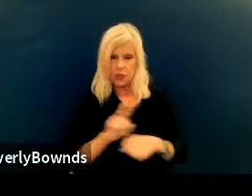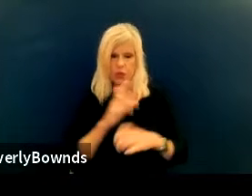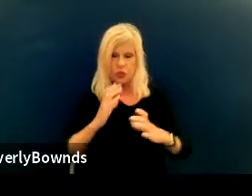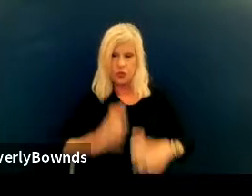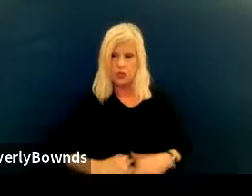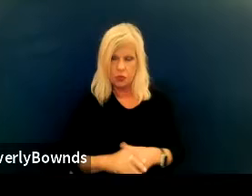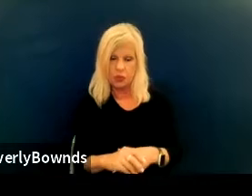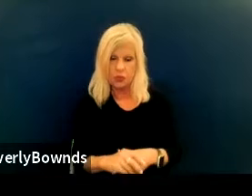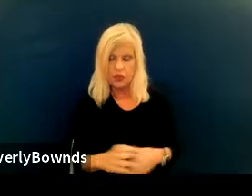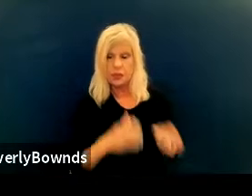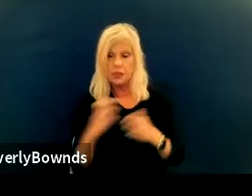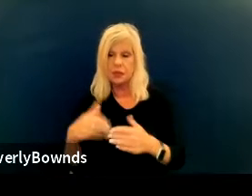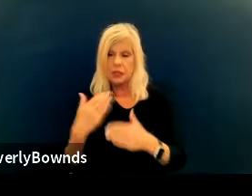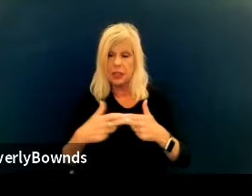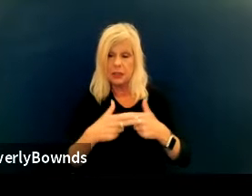consumers. Next slide.